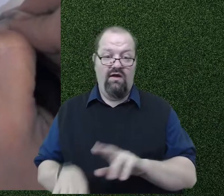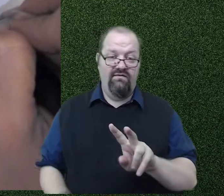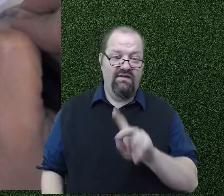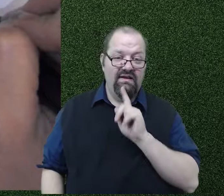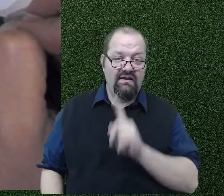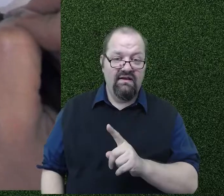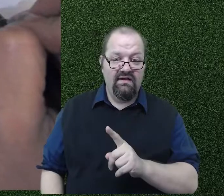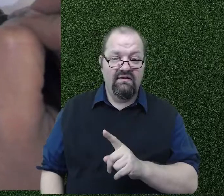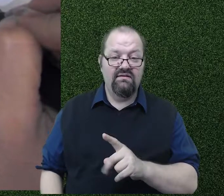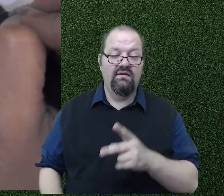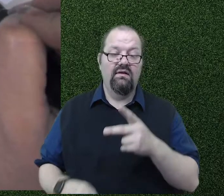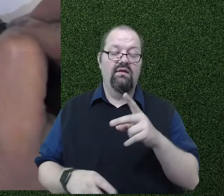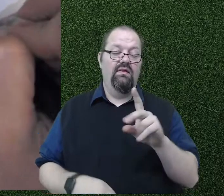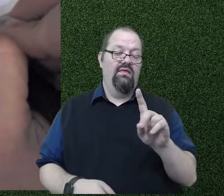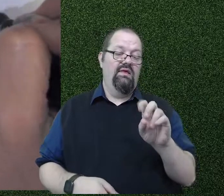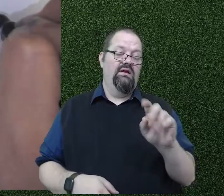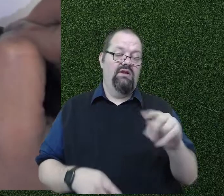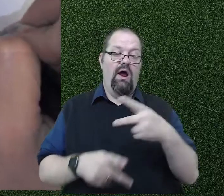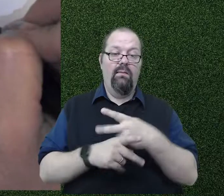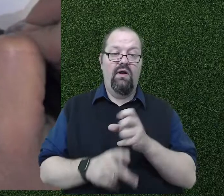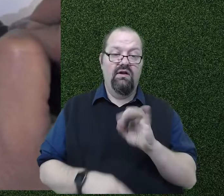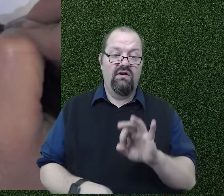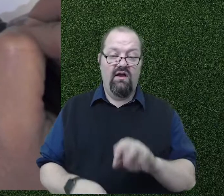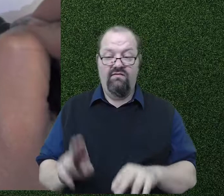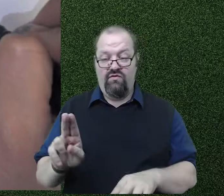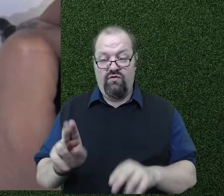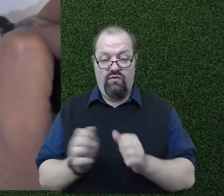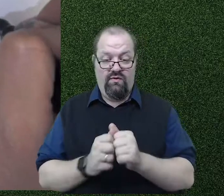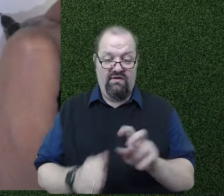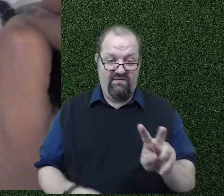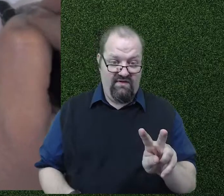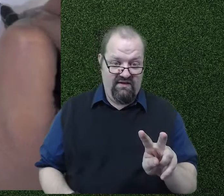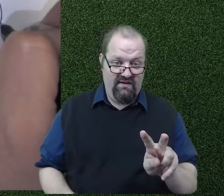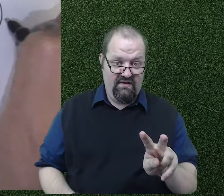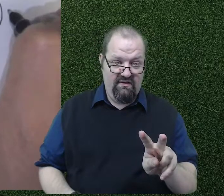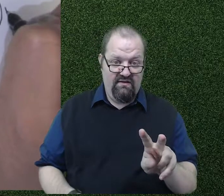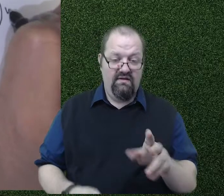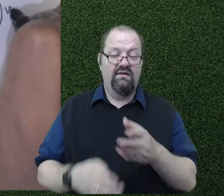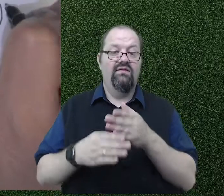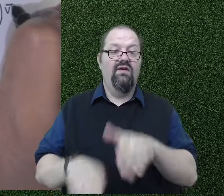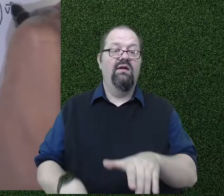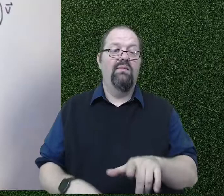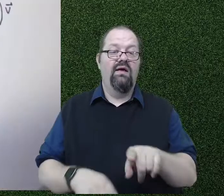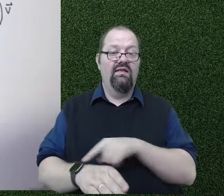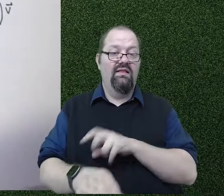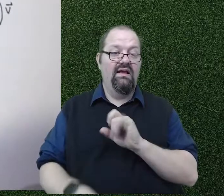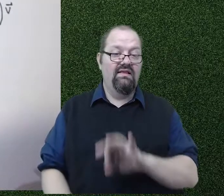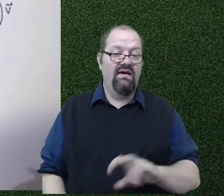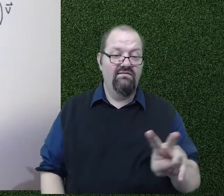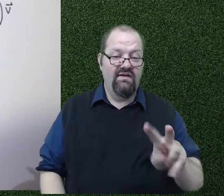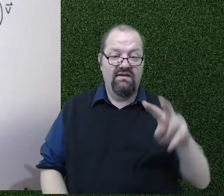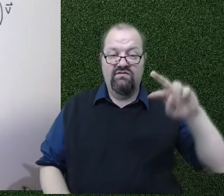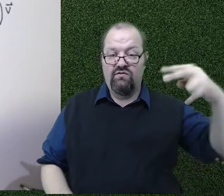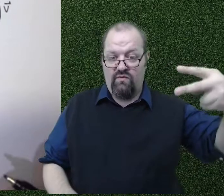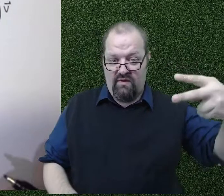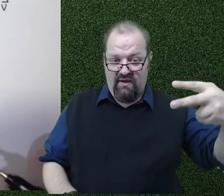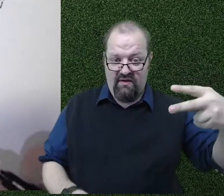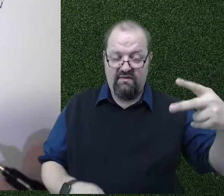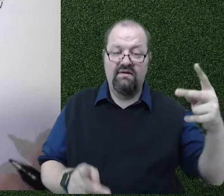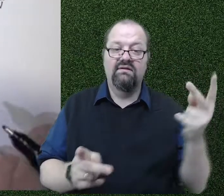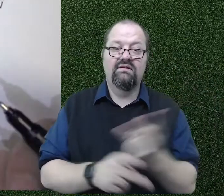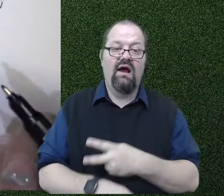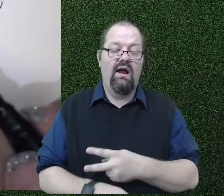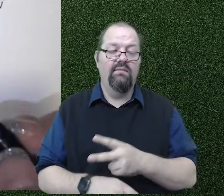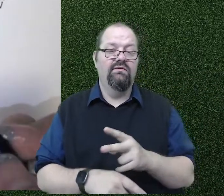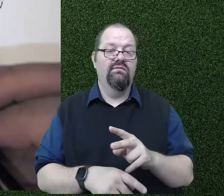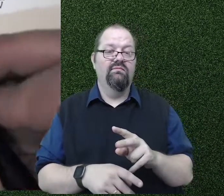is the dot product of u with v divided by the length of v squared times the vector v.